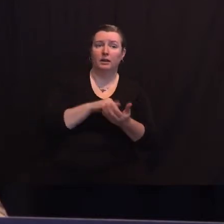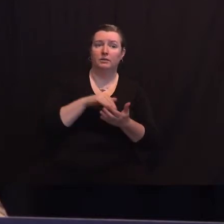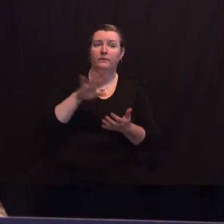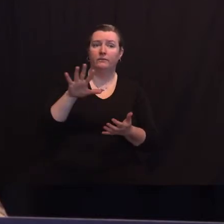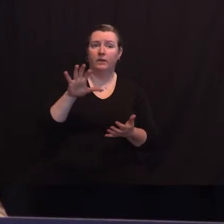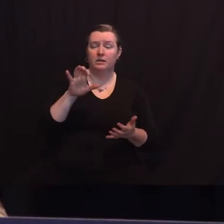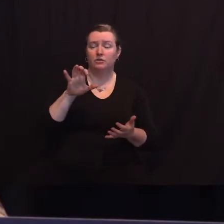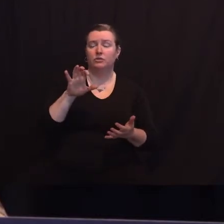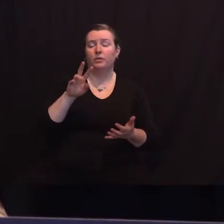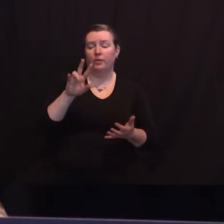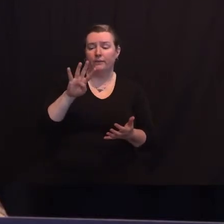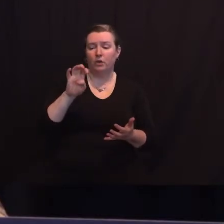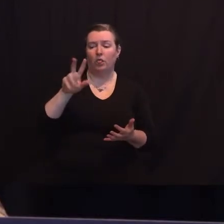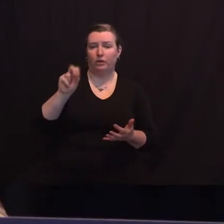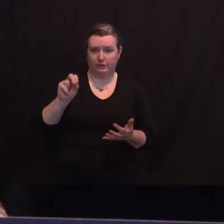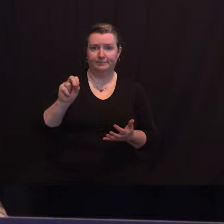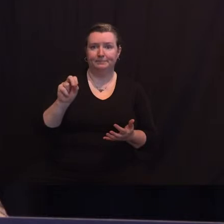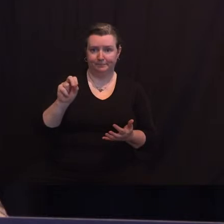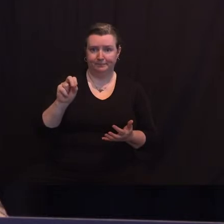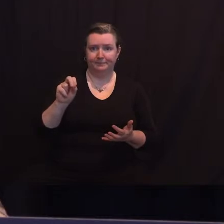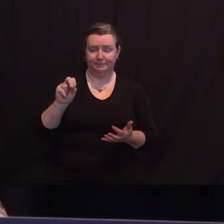494,430 doses.